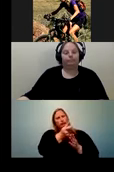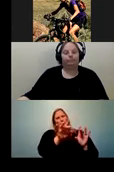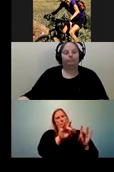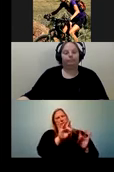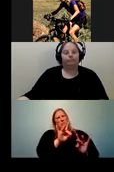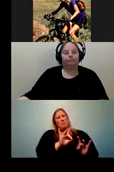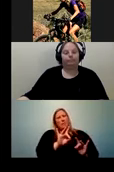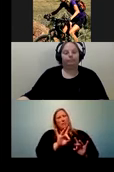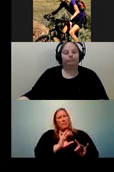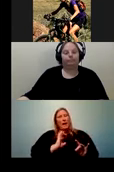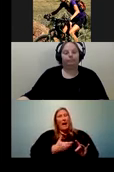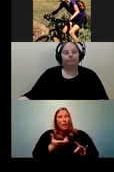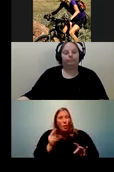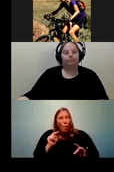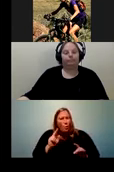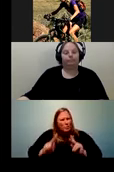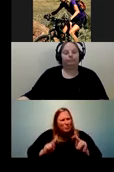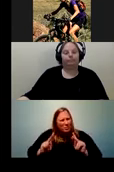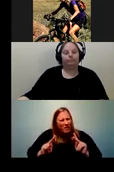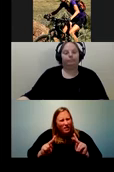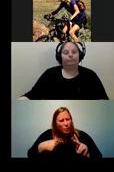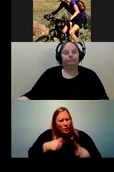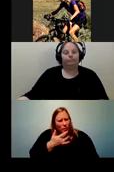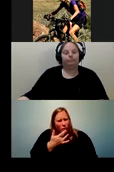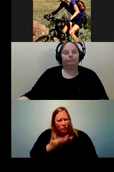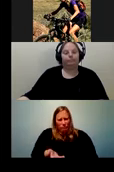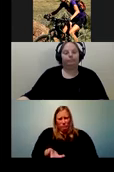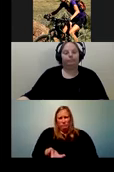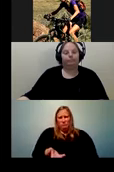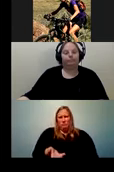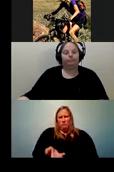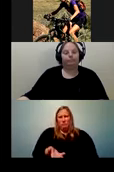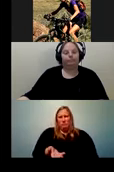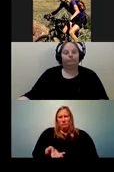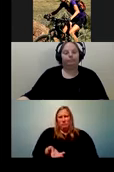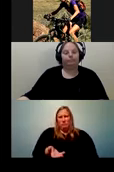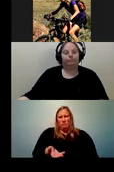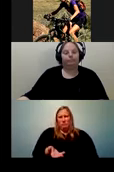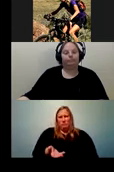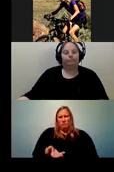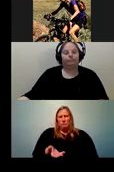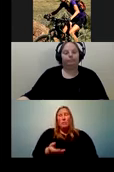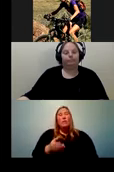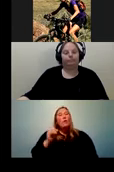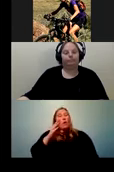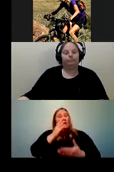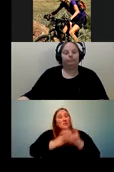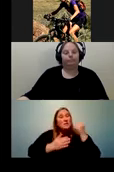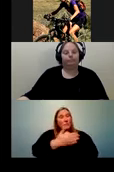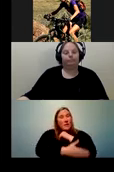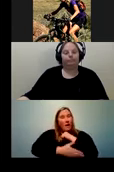enhancing? What about enhancing our genetics? What about the fact that already some countries are able